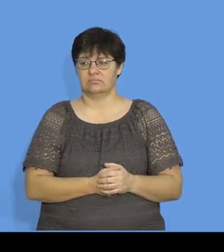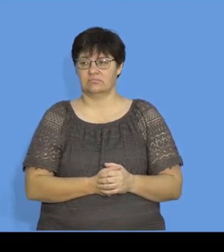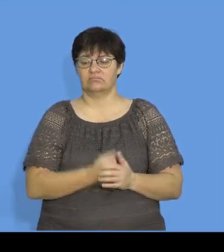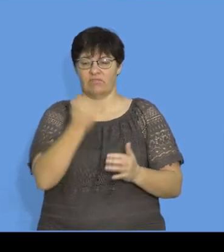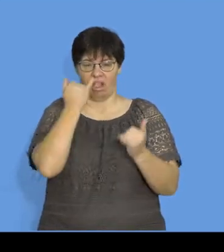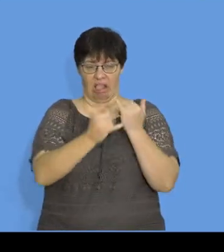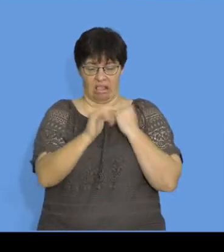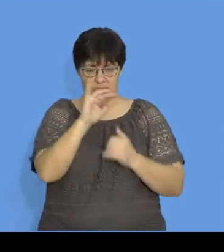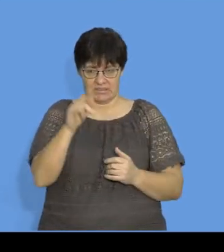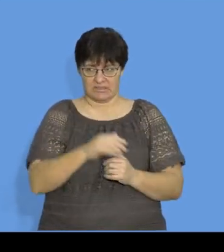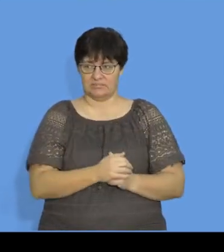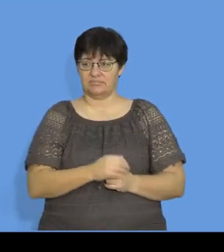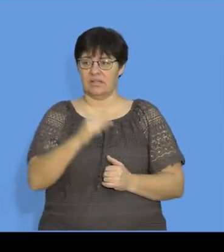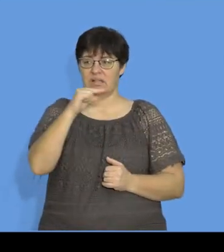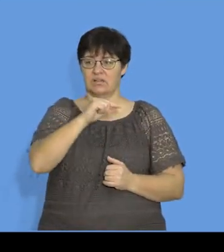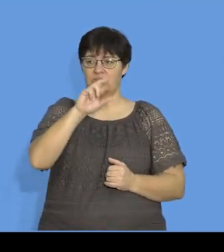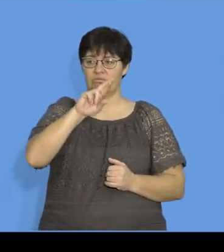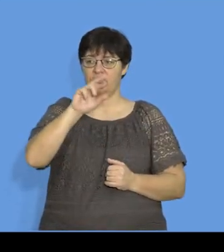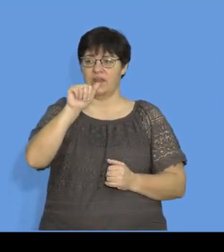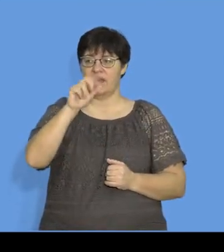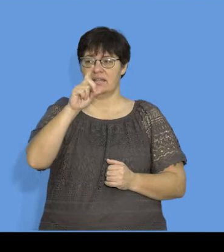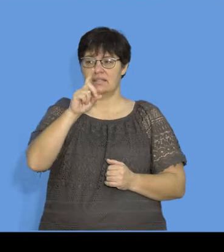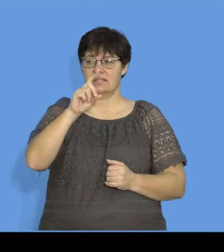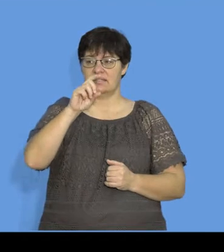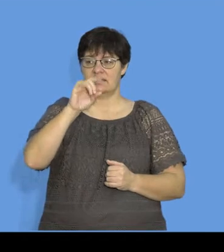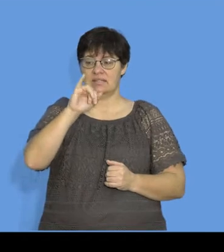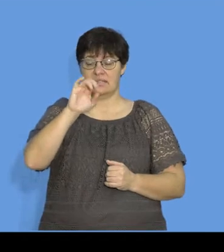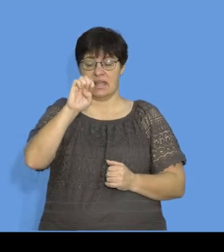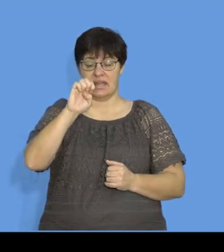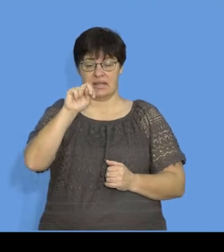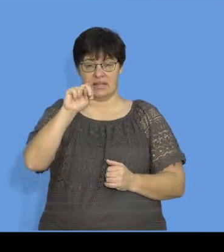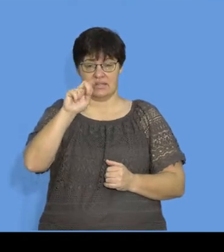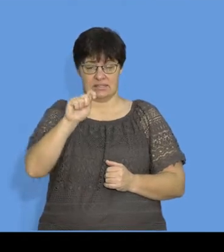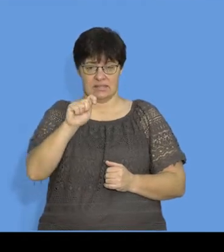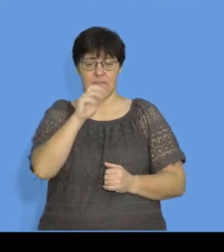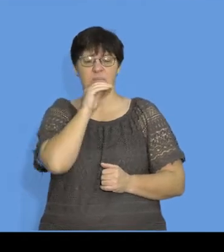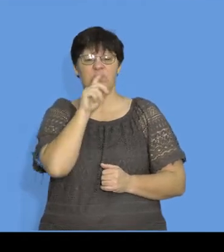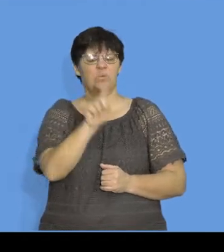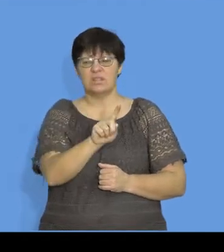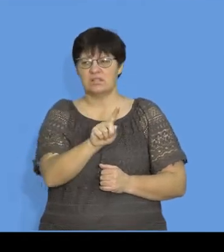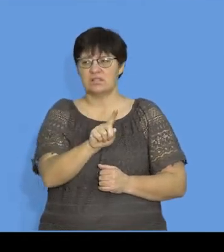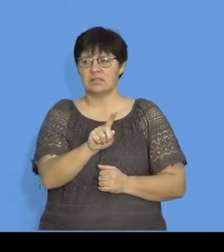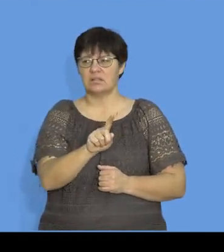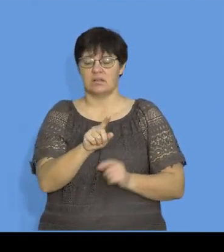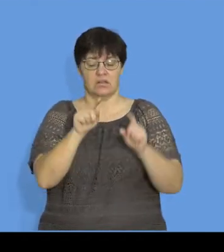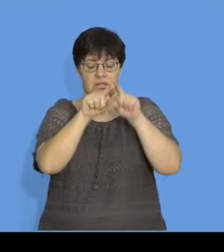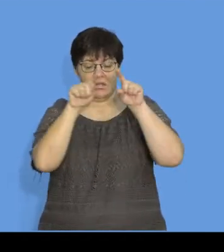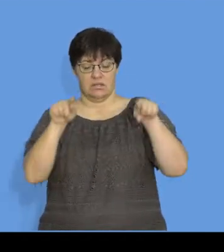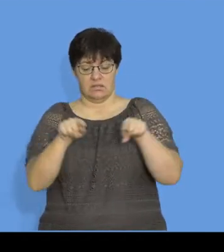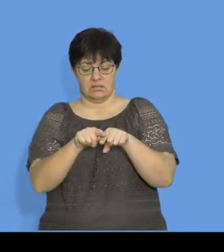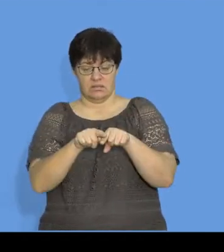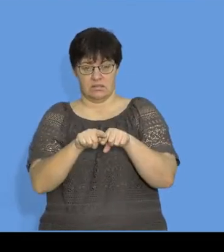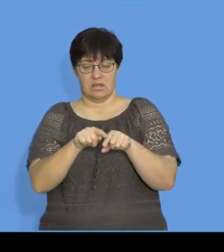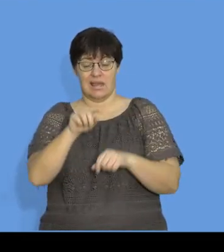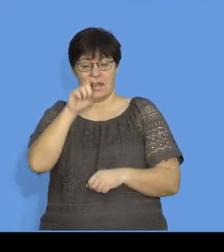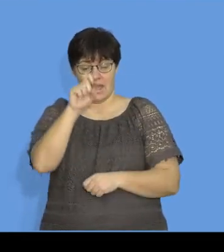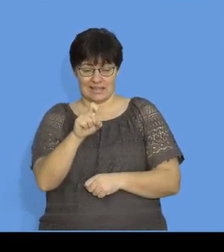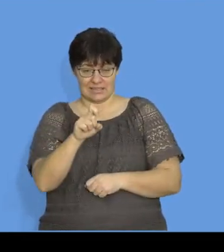go, gradient, which would be change in displacement over change in